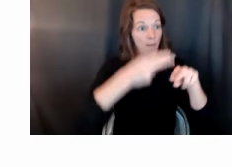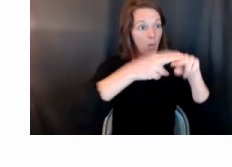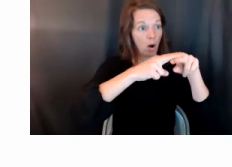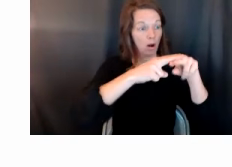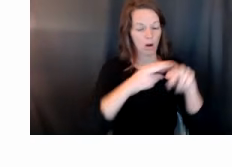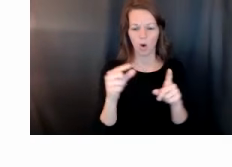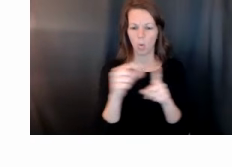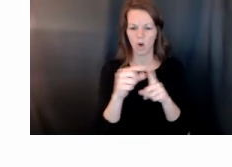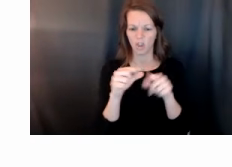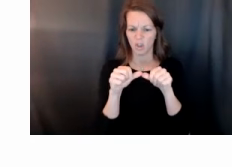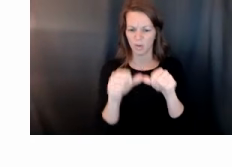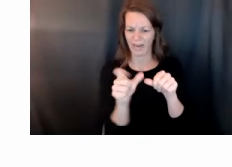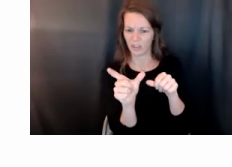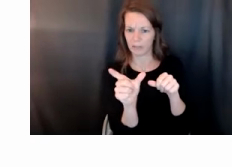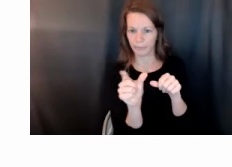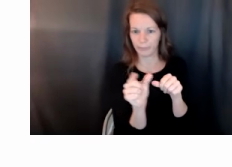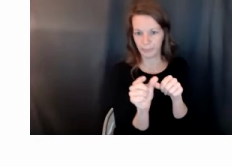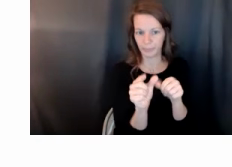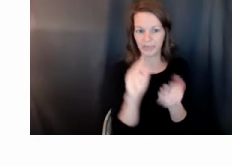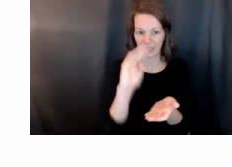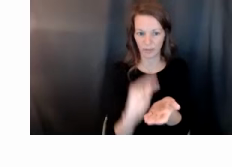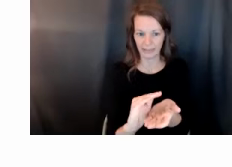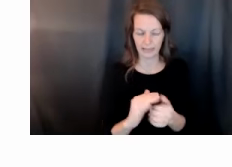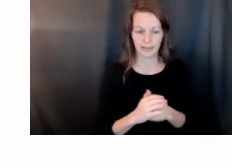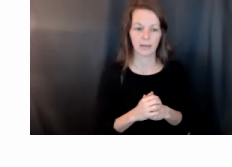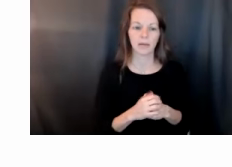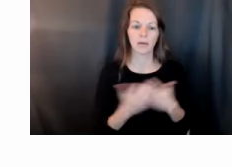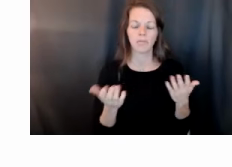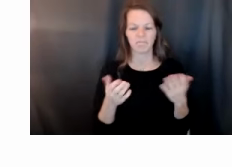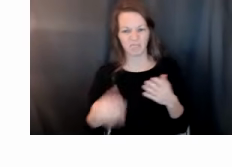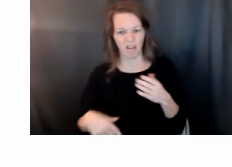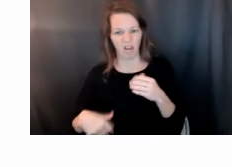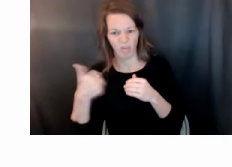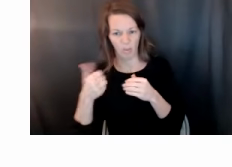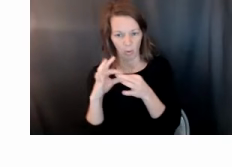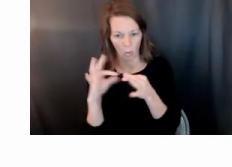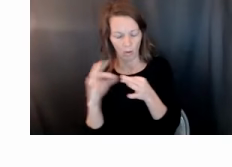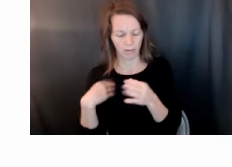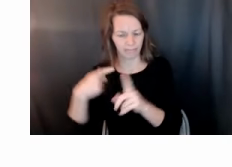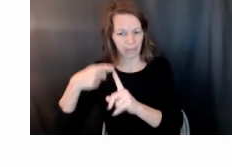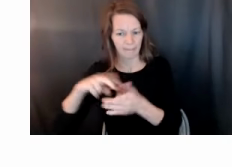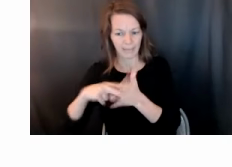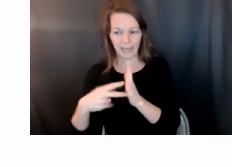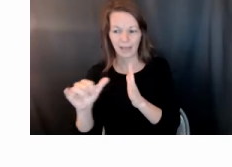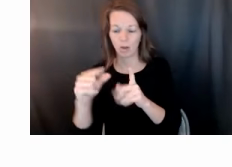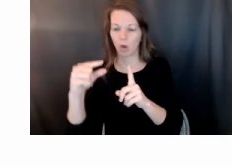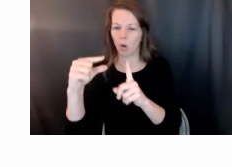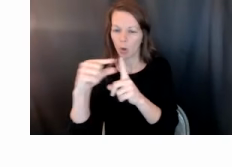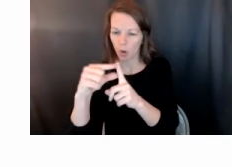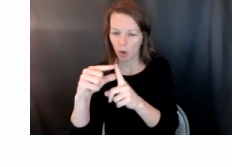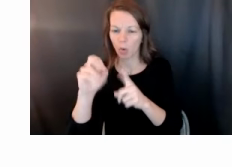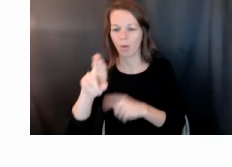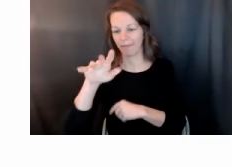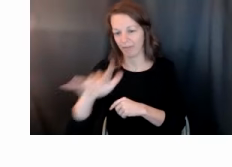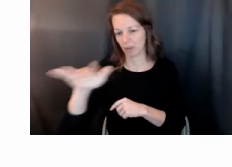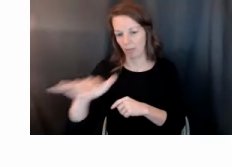decreases. And as an aside, I'm talking about word or